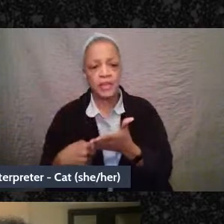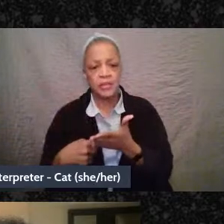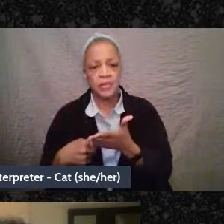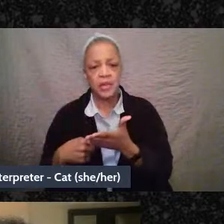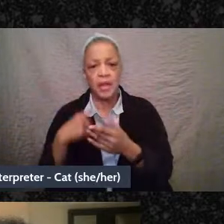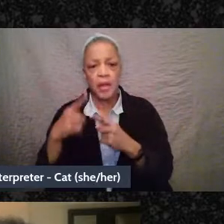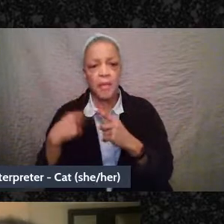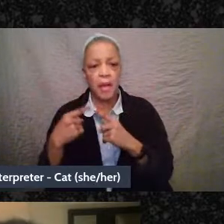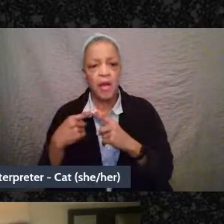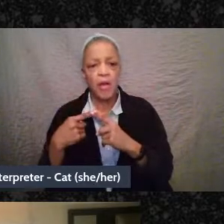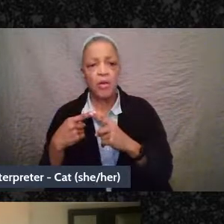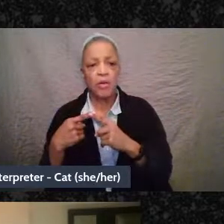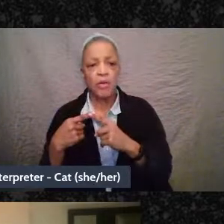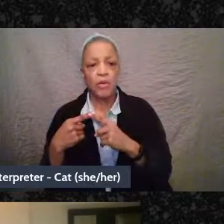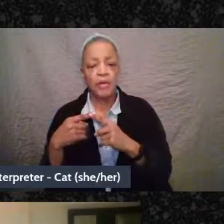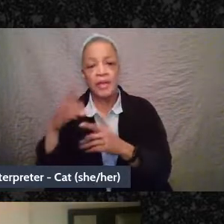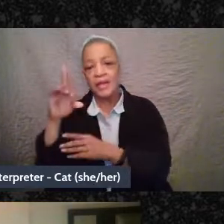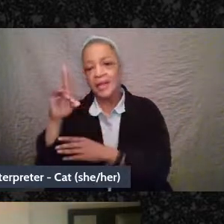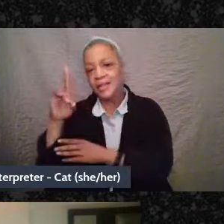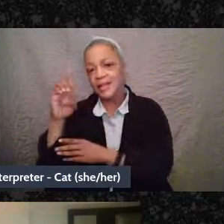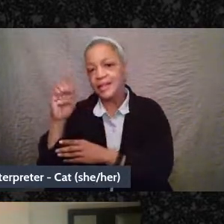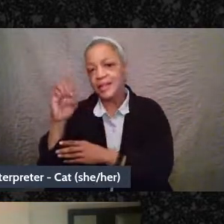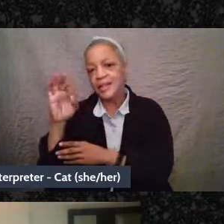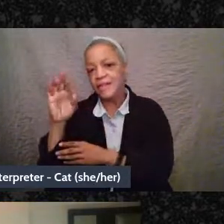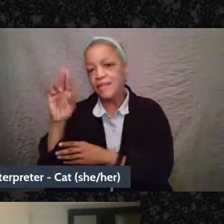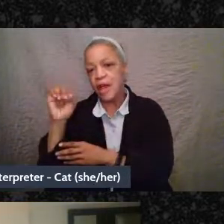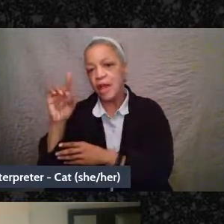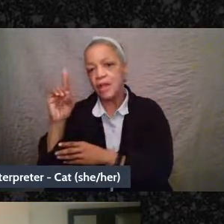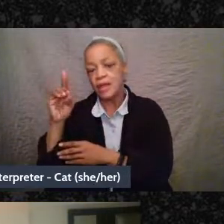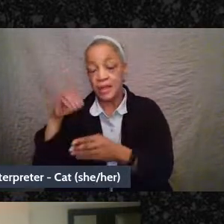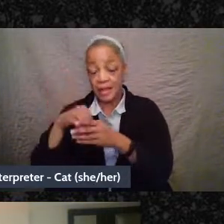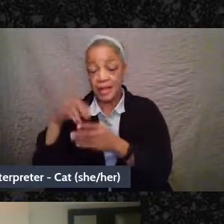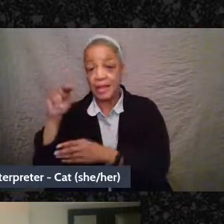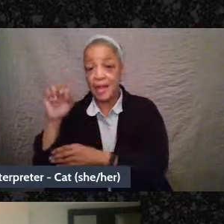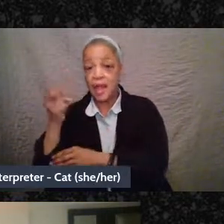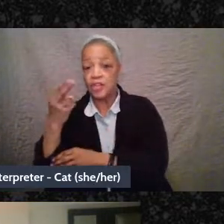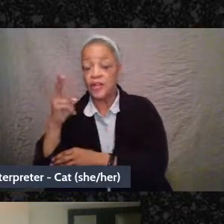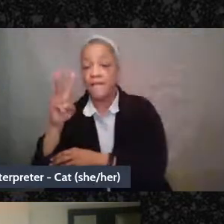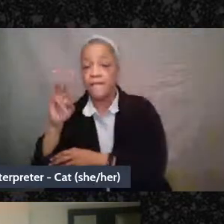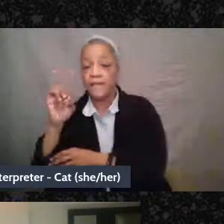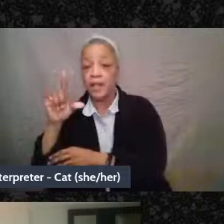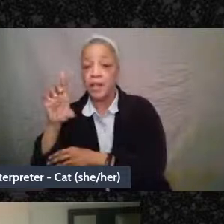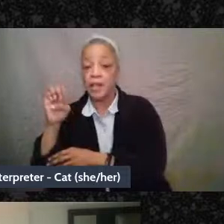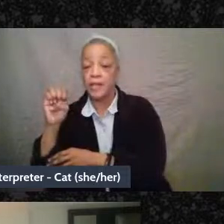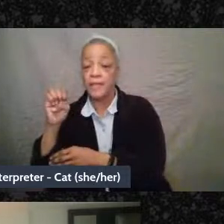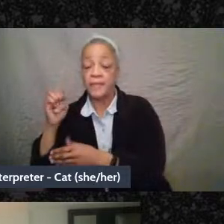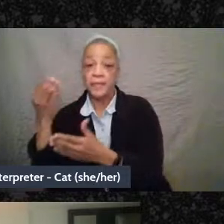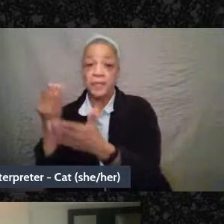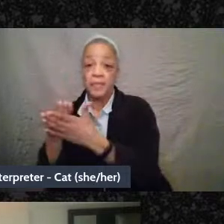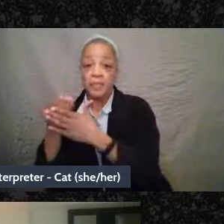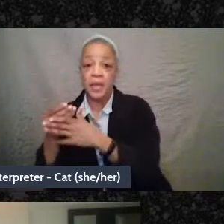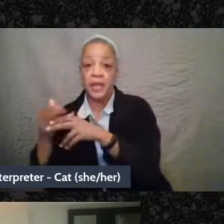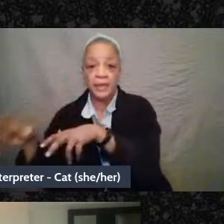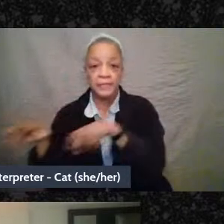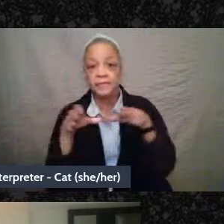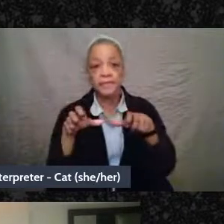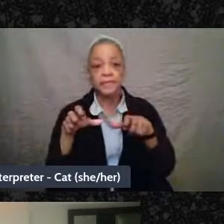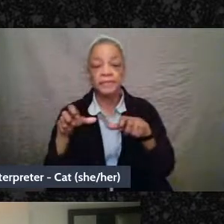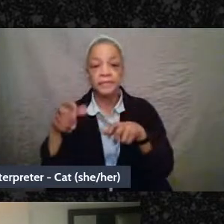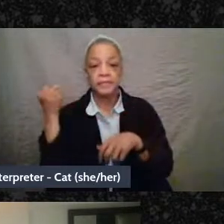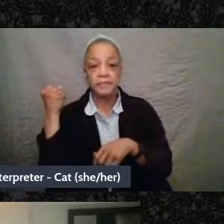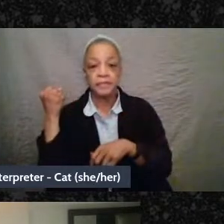of defund in Nashville, and this other folks probably experienced that too, but one thing that kept coming up